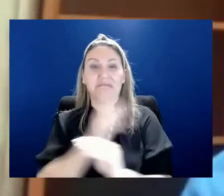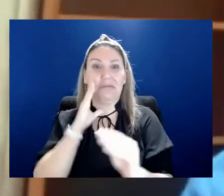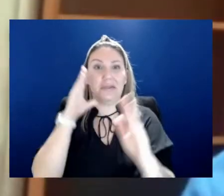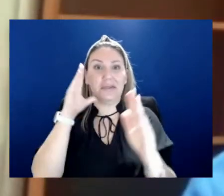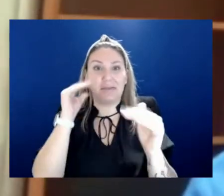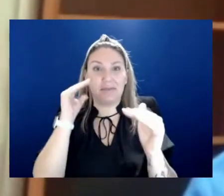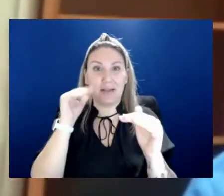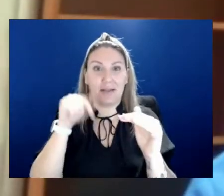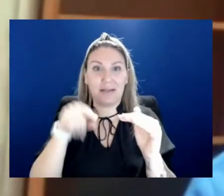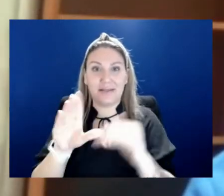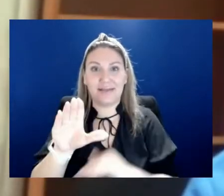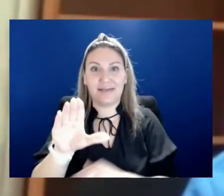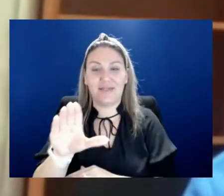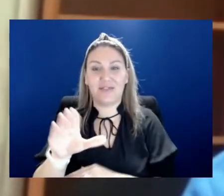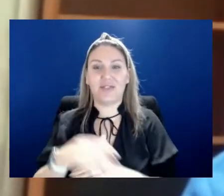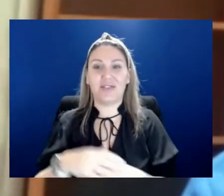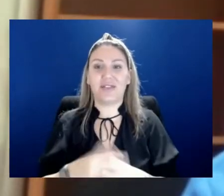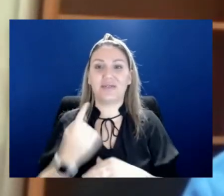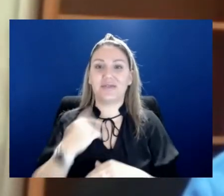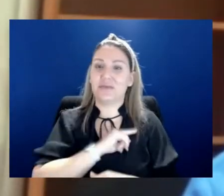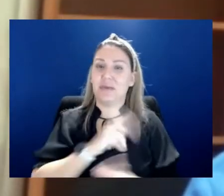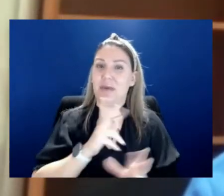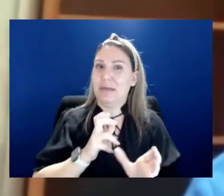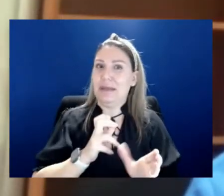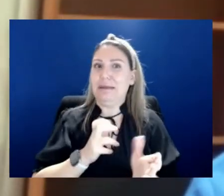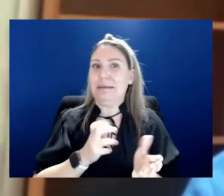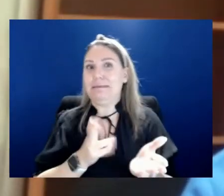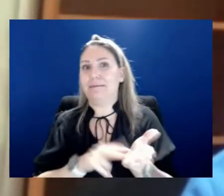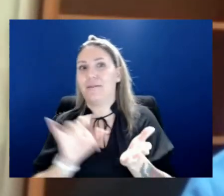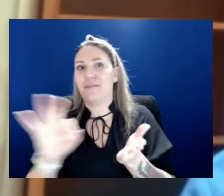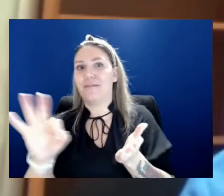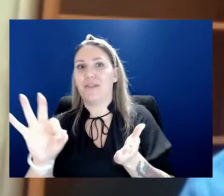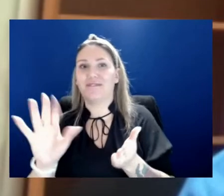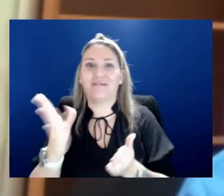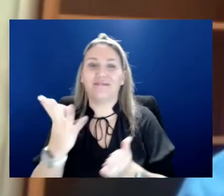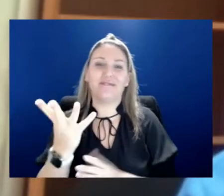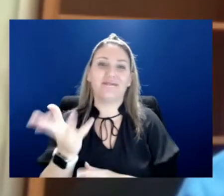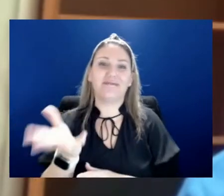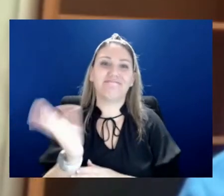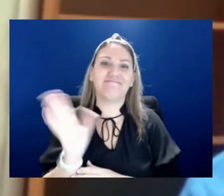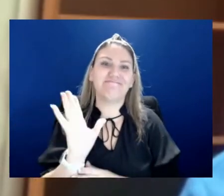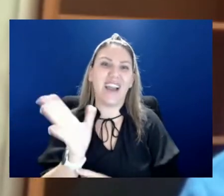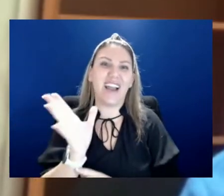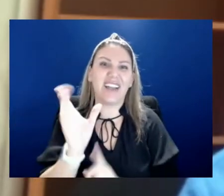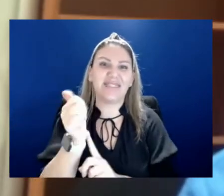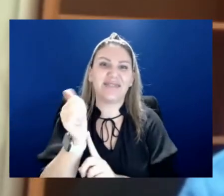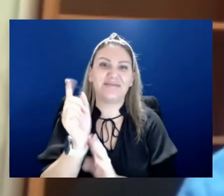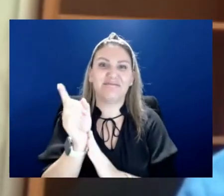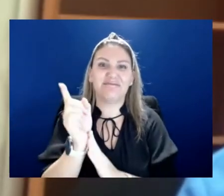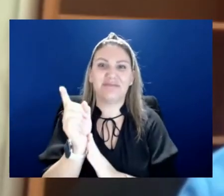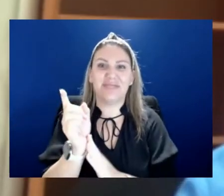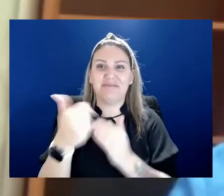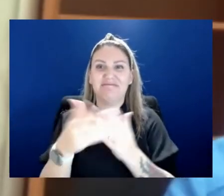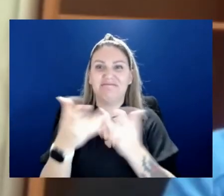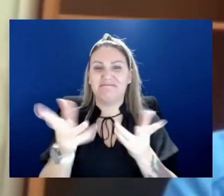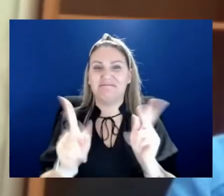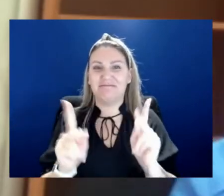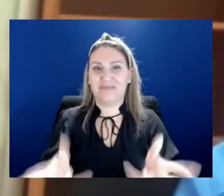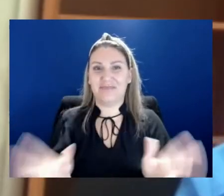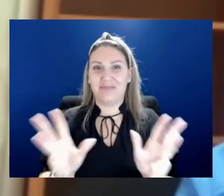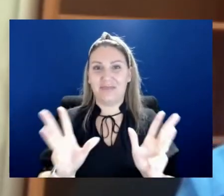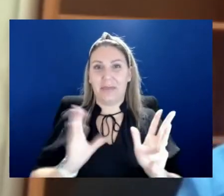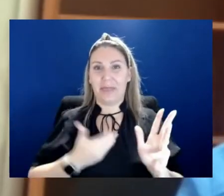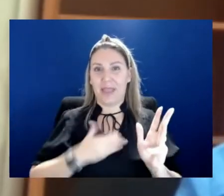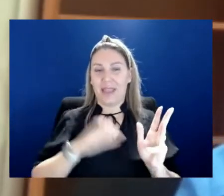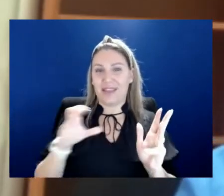this afternoon. So we may sign off here in 5 or 10 minutes and let the rest of the folks finish things out. And I think our CEO